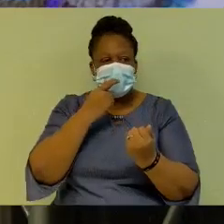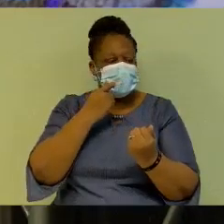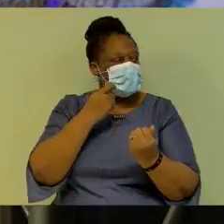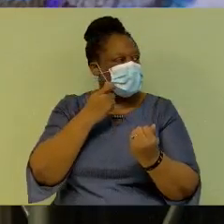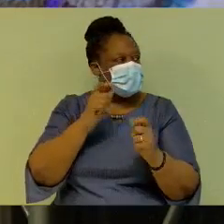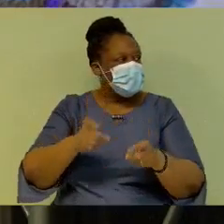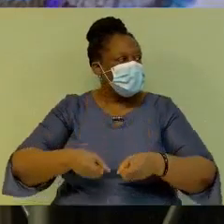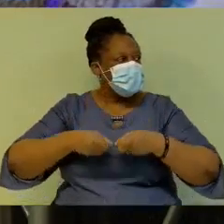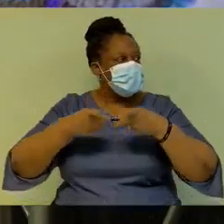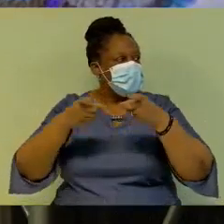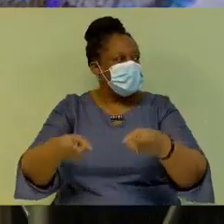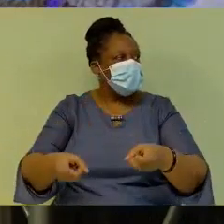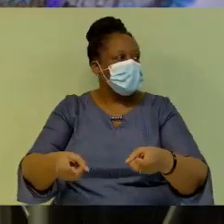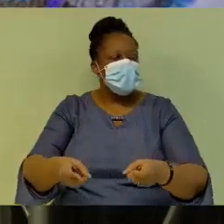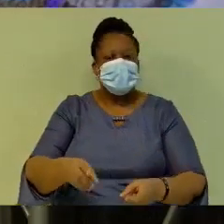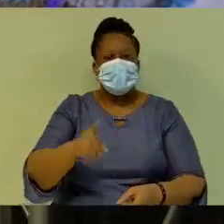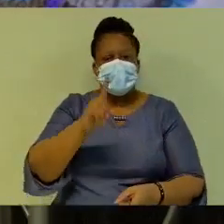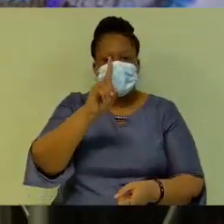donating